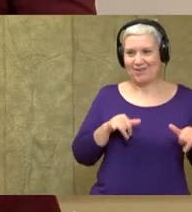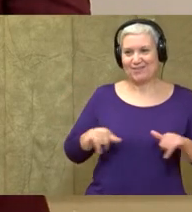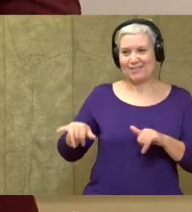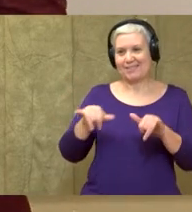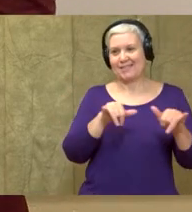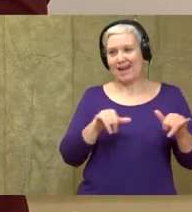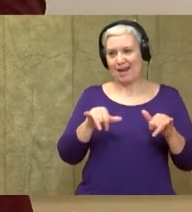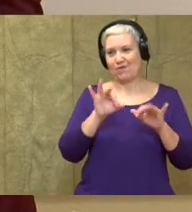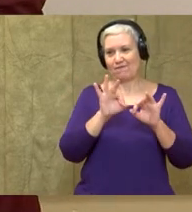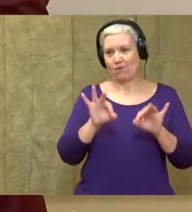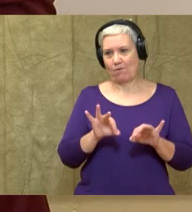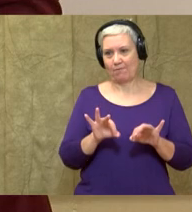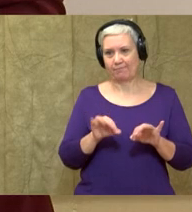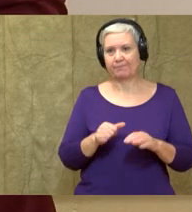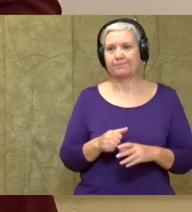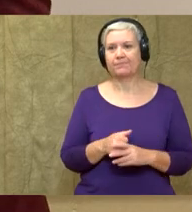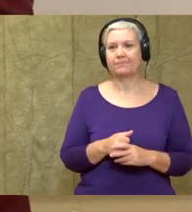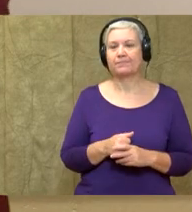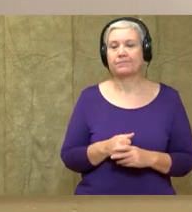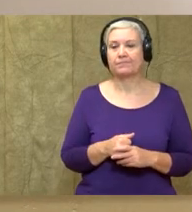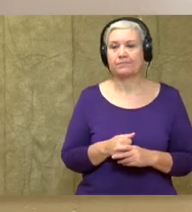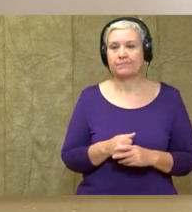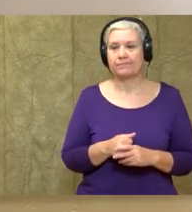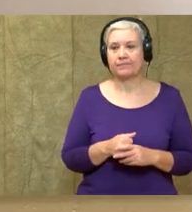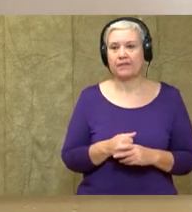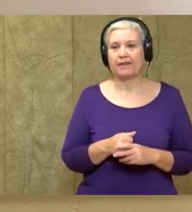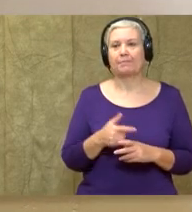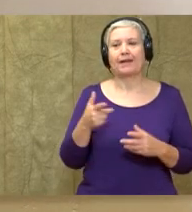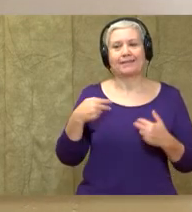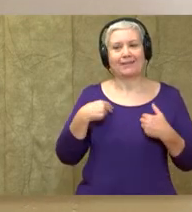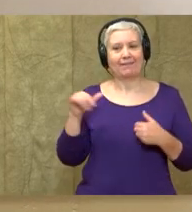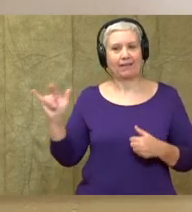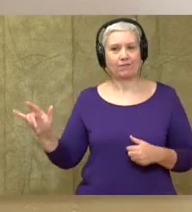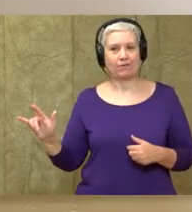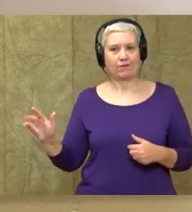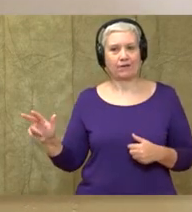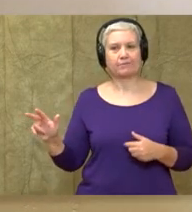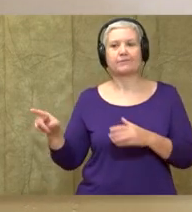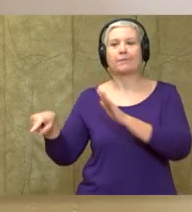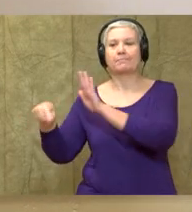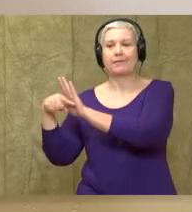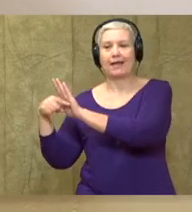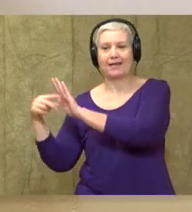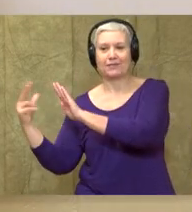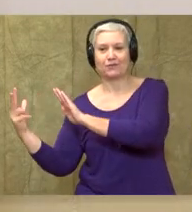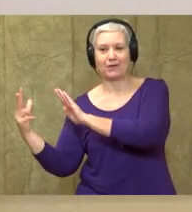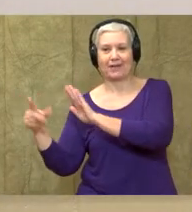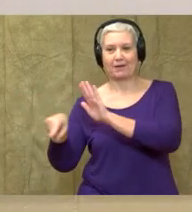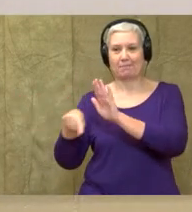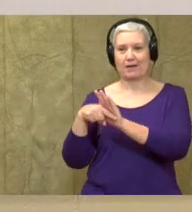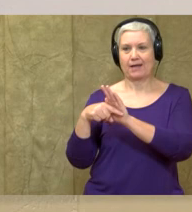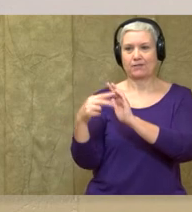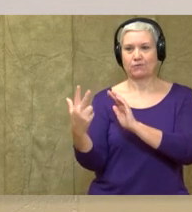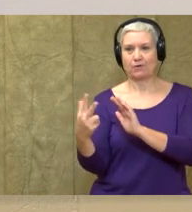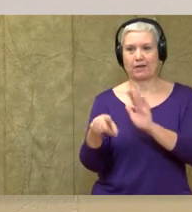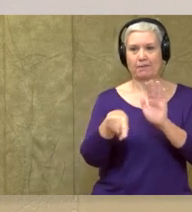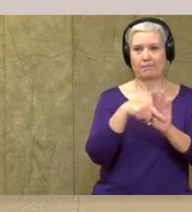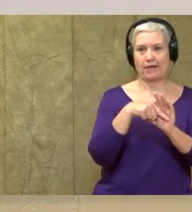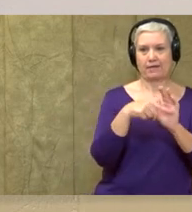form, except I still have this 3 lingering over here. So I'm going to subtract and end up with x